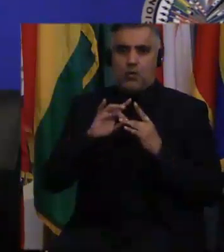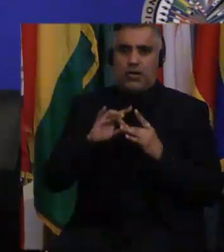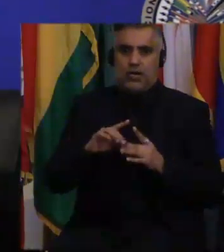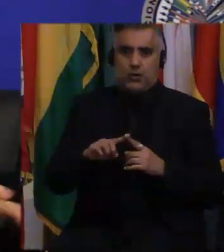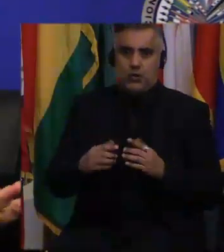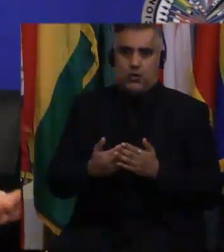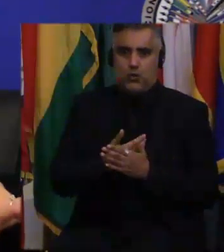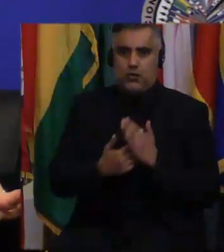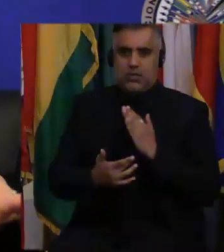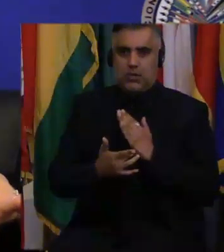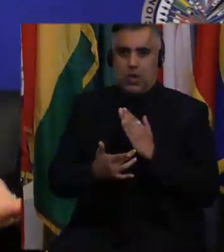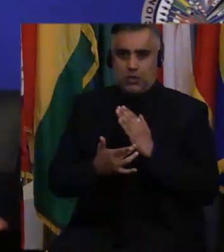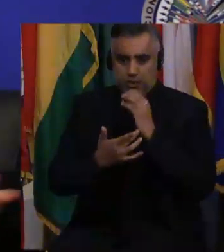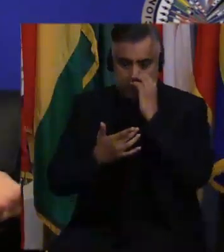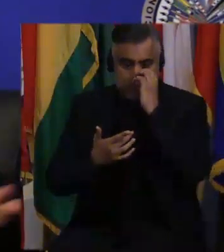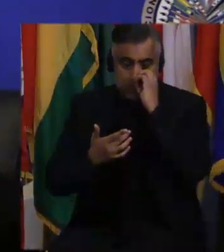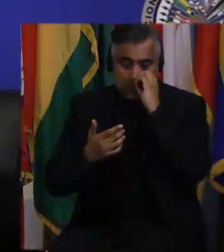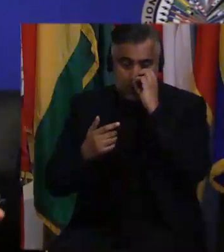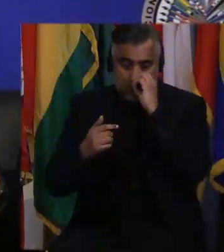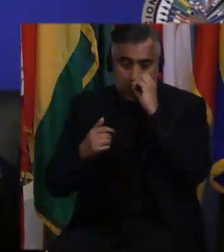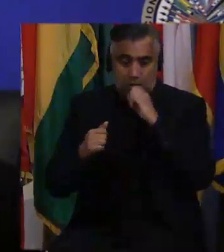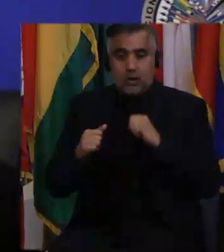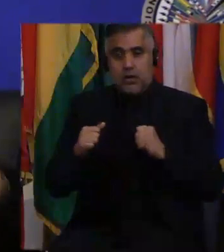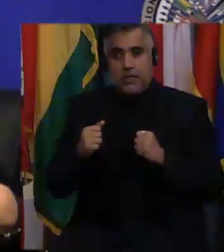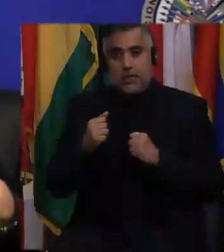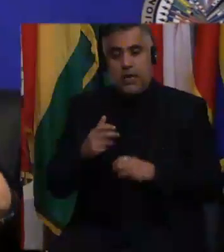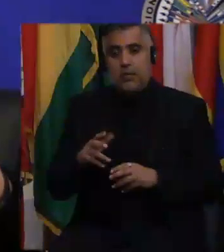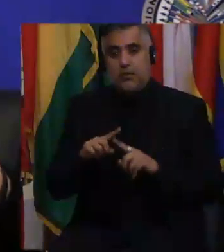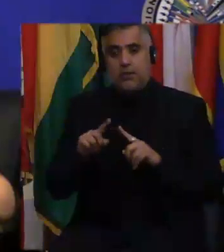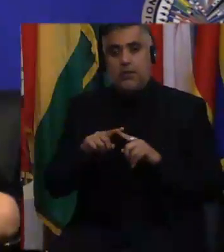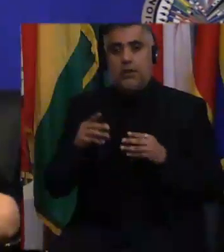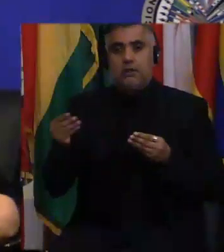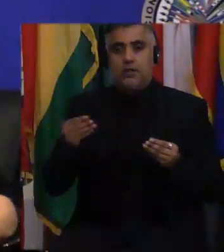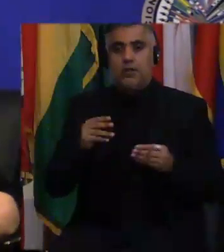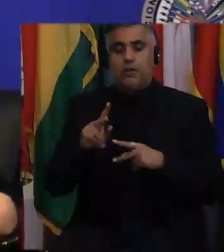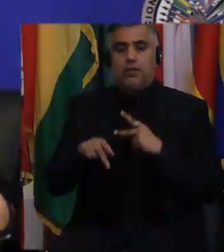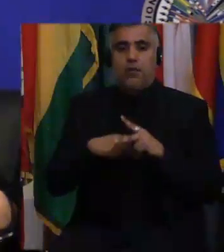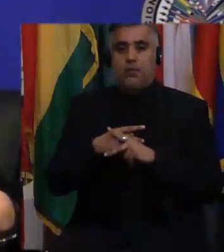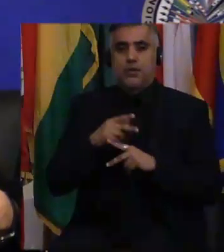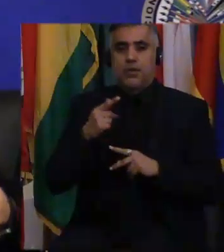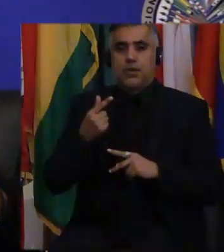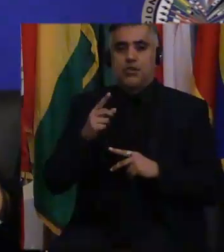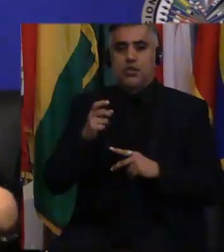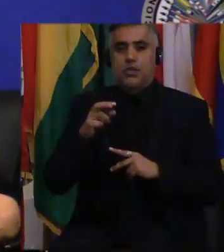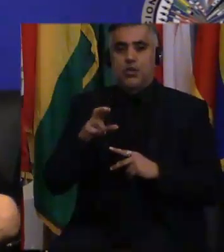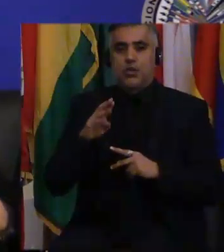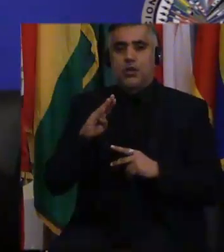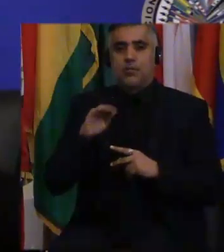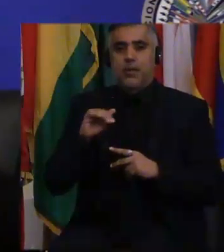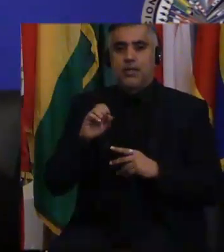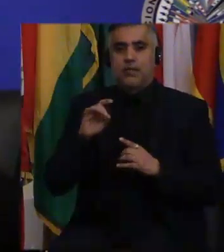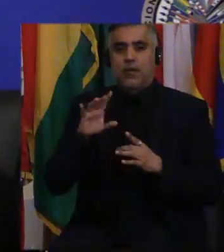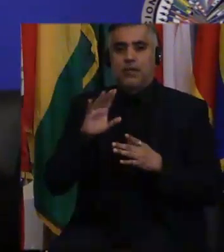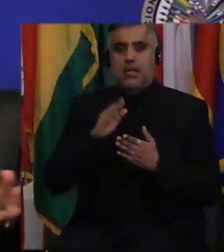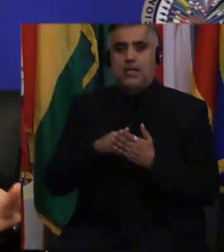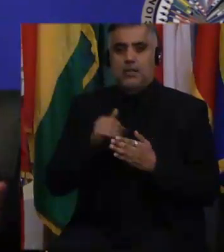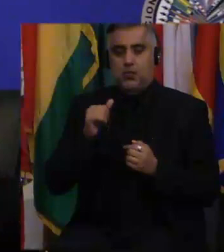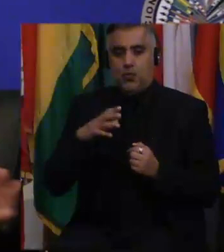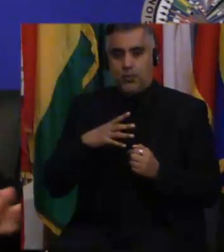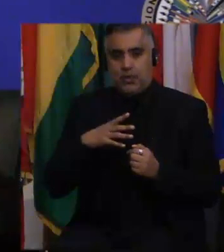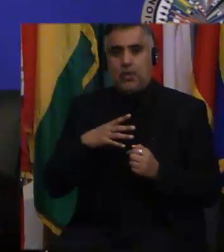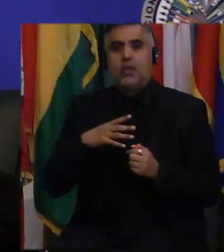new technologies that are enabling different facilitated forms of gender-based violence against women that